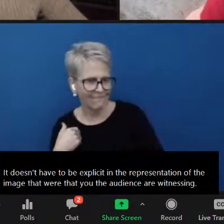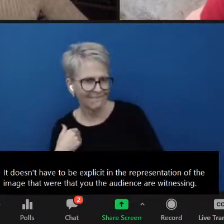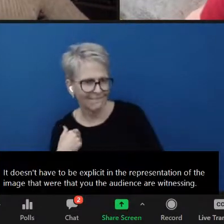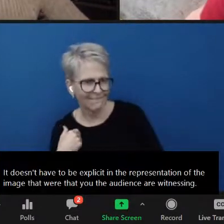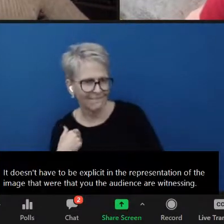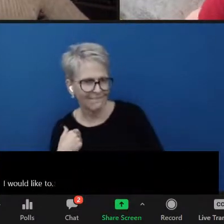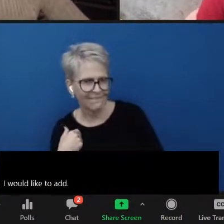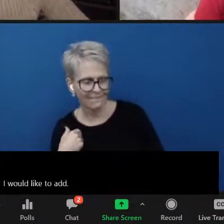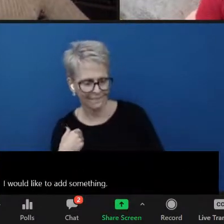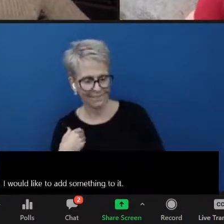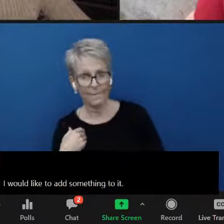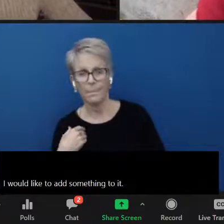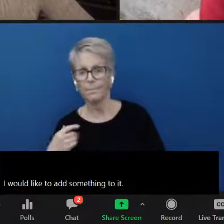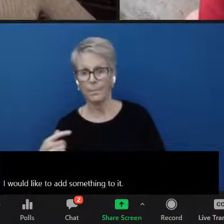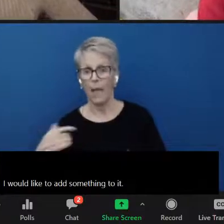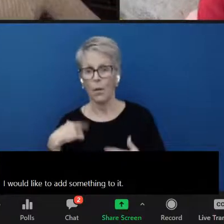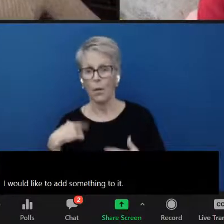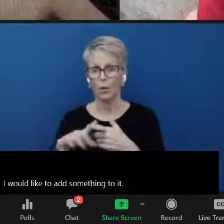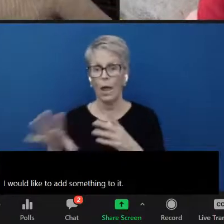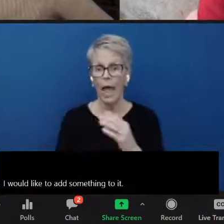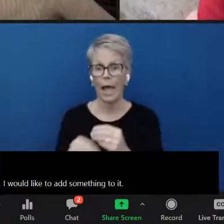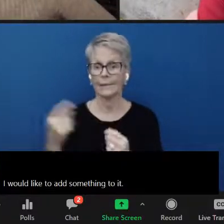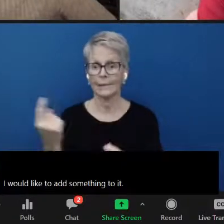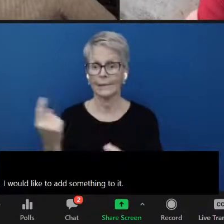I would like to add something to it.